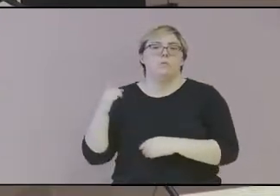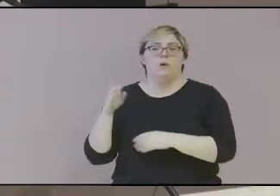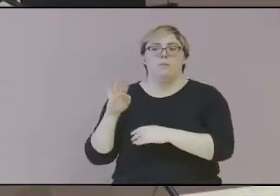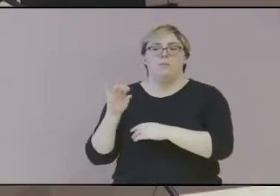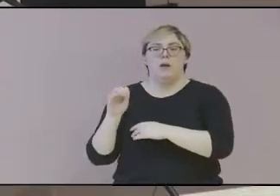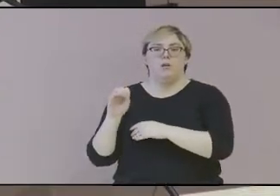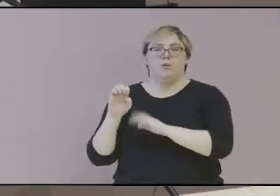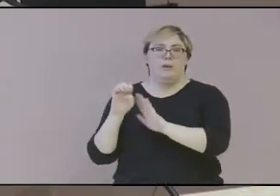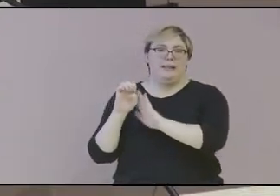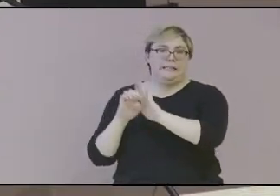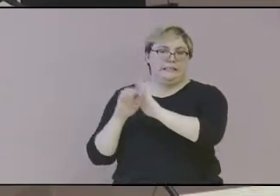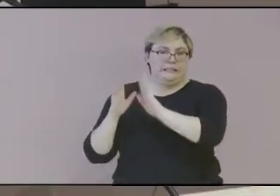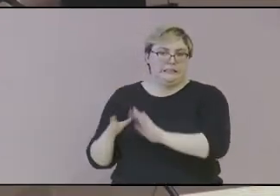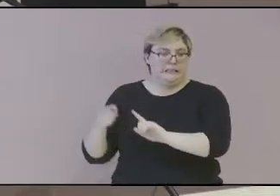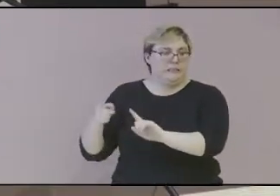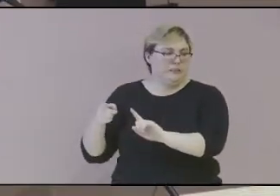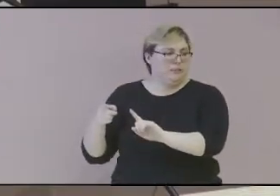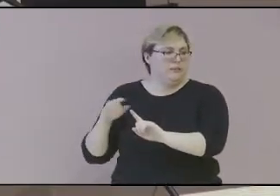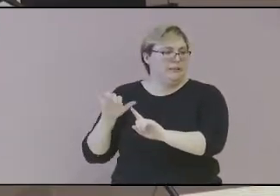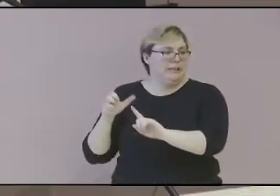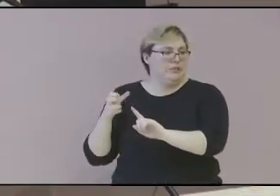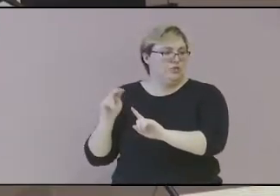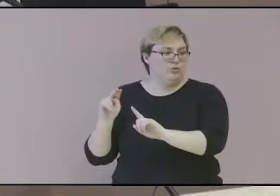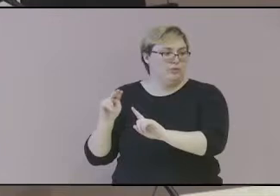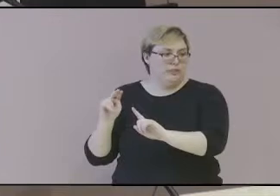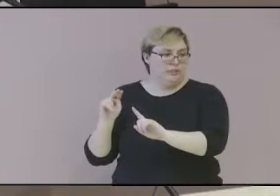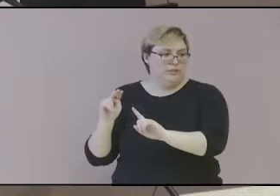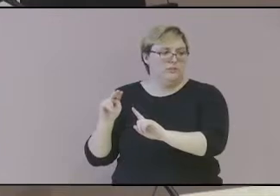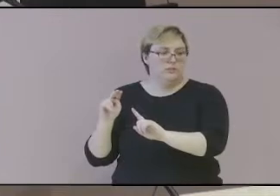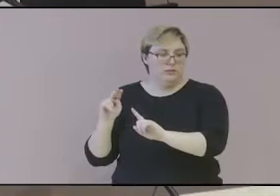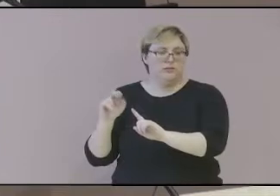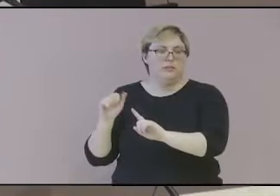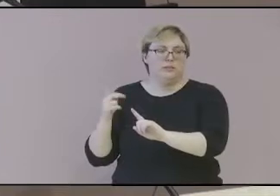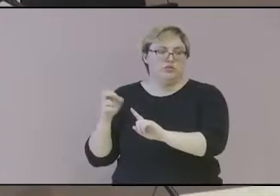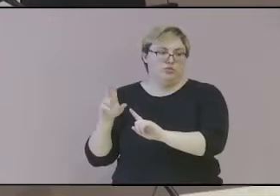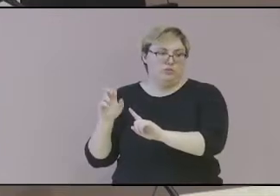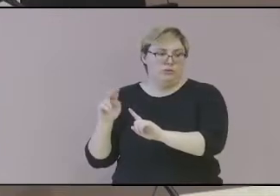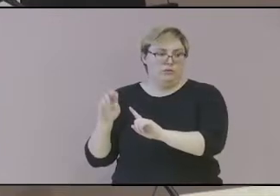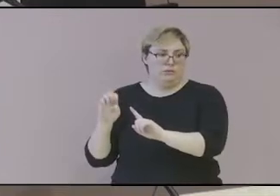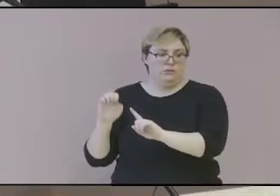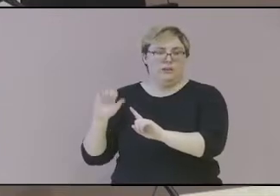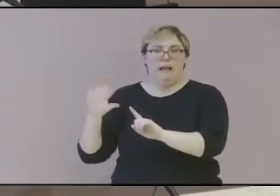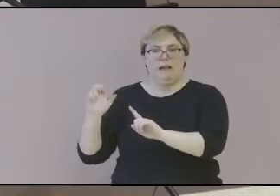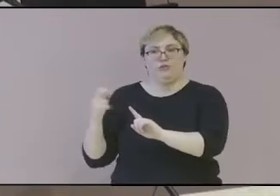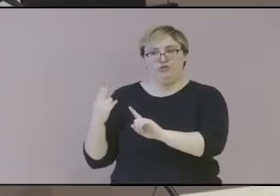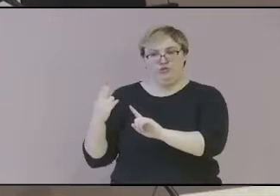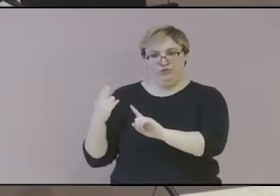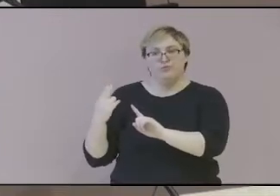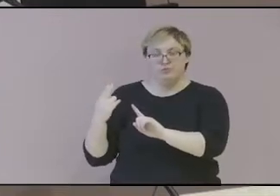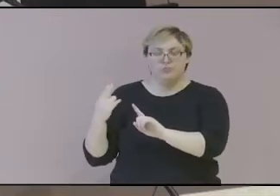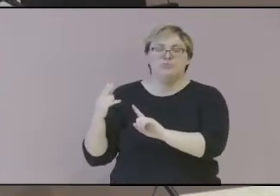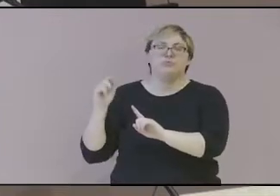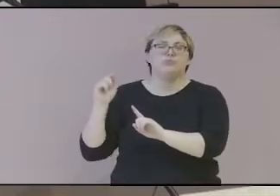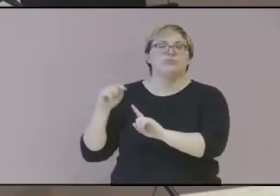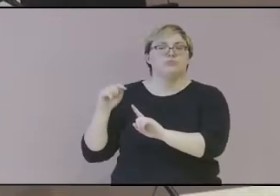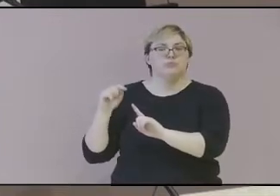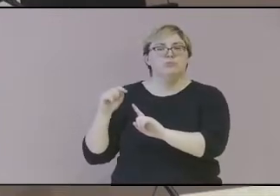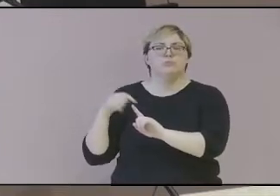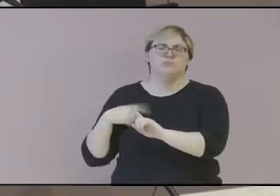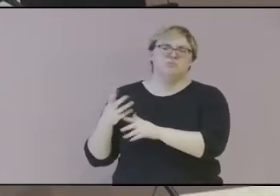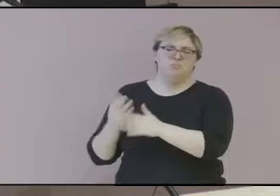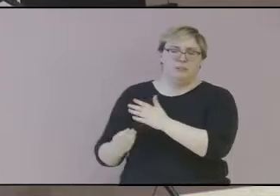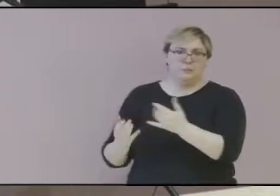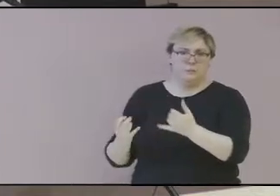became a member of the task force who created these guidelines in 2007, but it turns out in a footnote, she